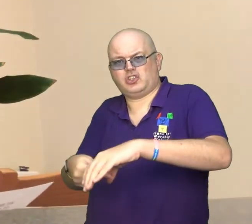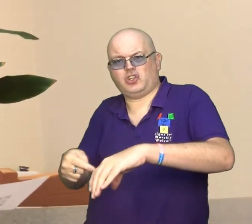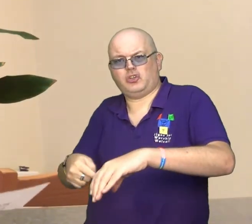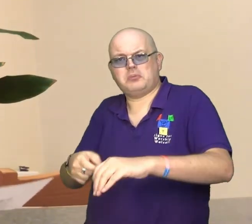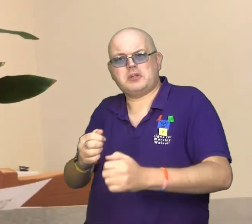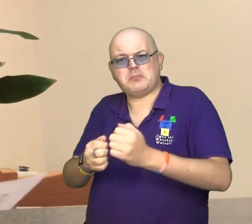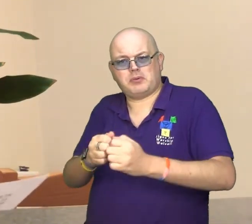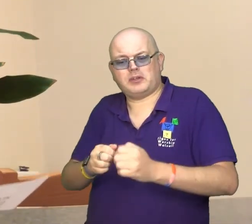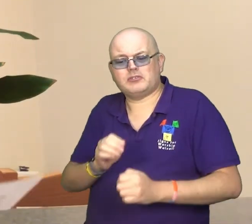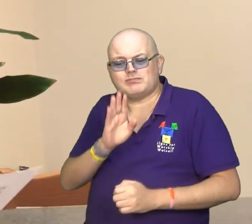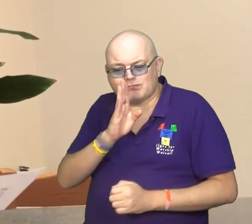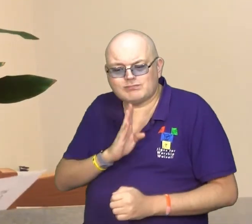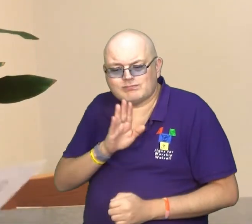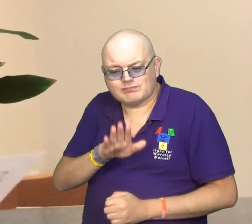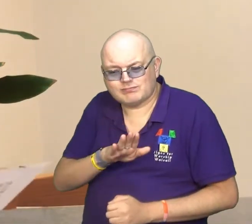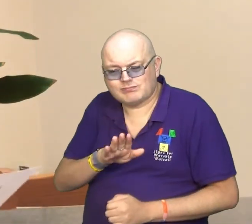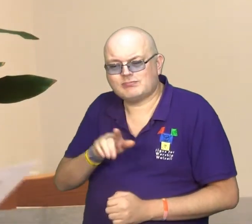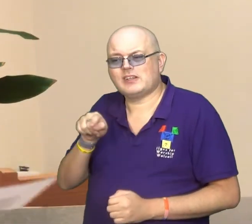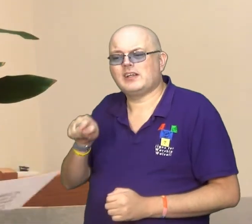to mourn there.